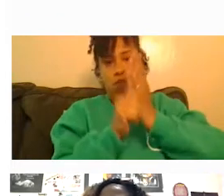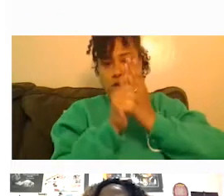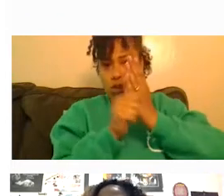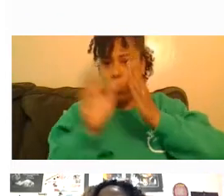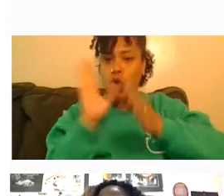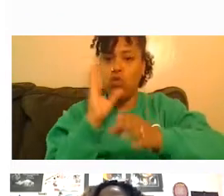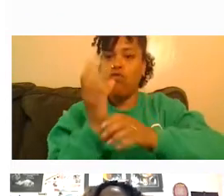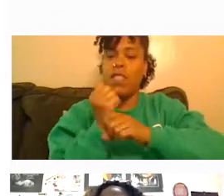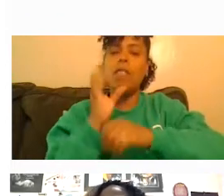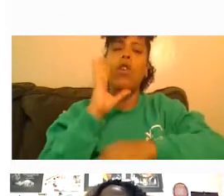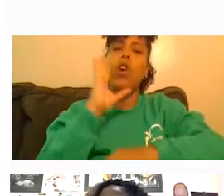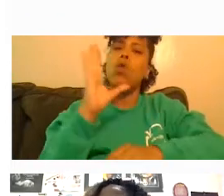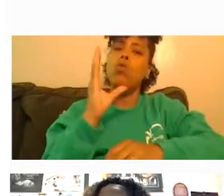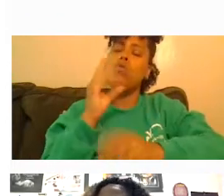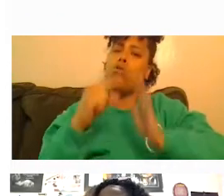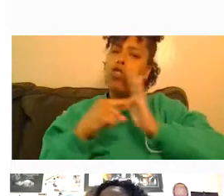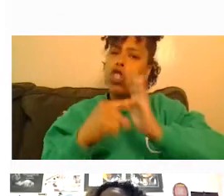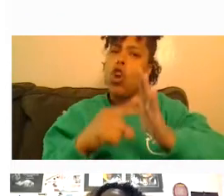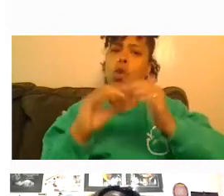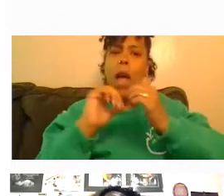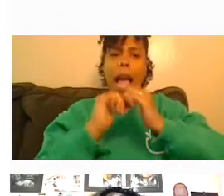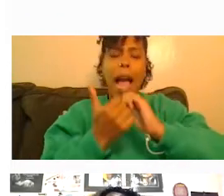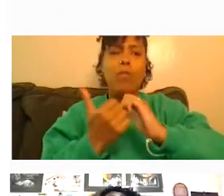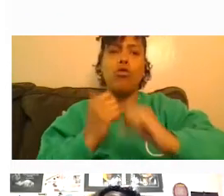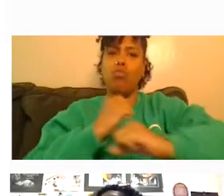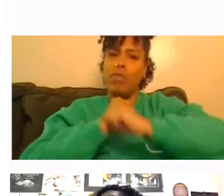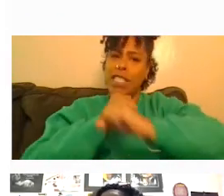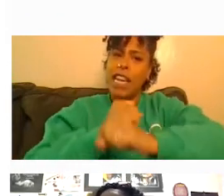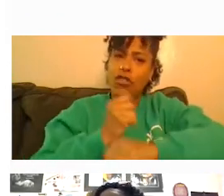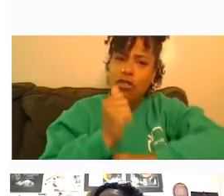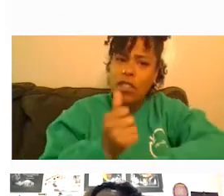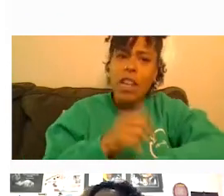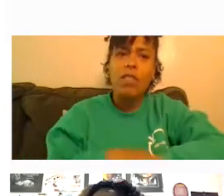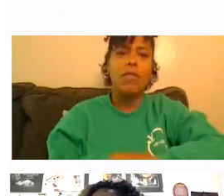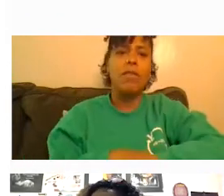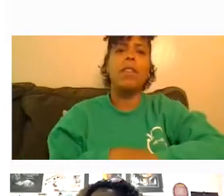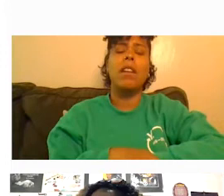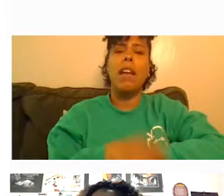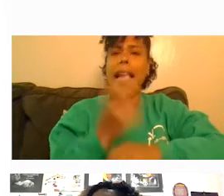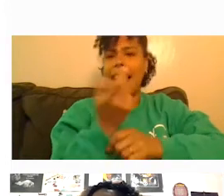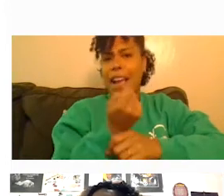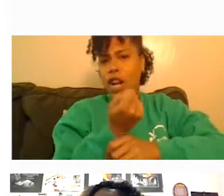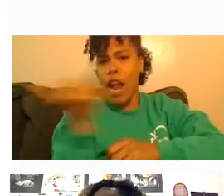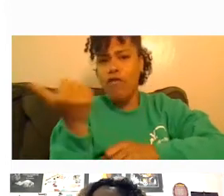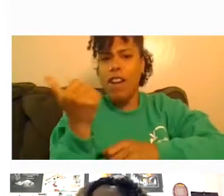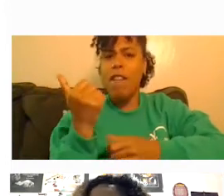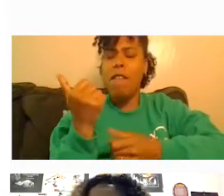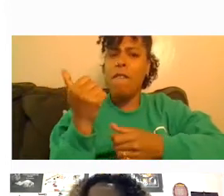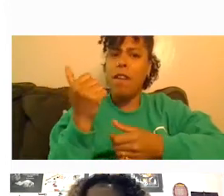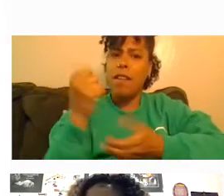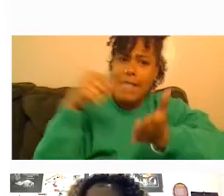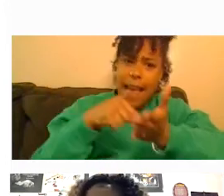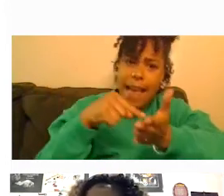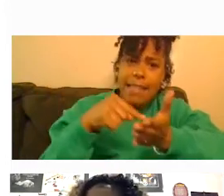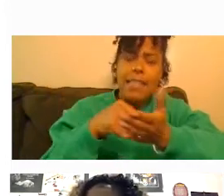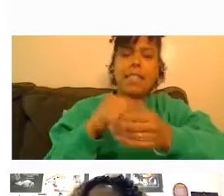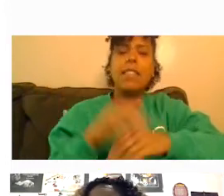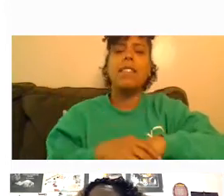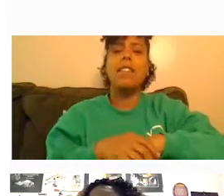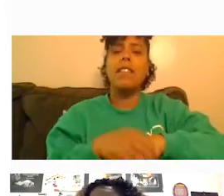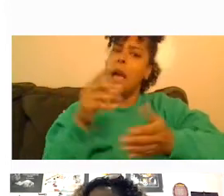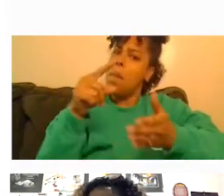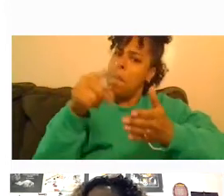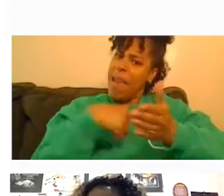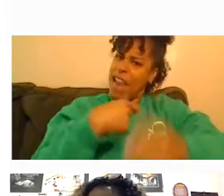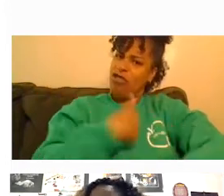to eliminate debt, and how to pay yourself first. I don't know about you, but Uncle Sam, if you look at your check, the first thing that gets paid is Uncle Sam.